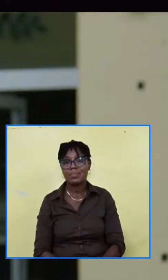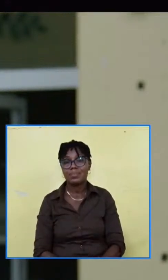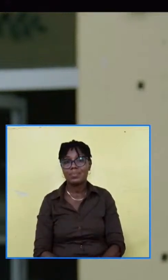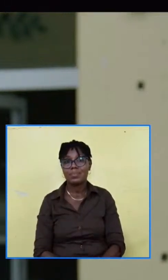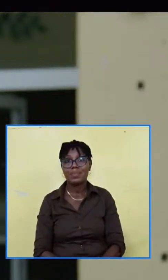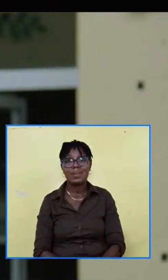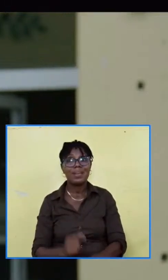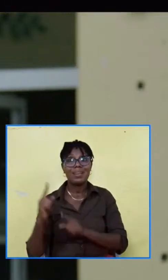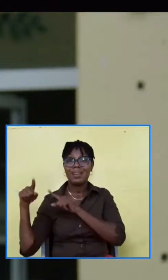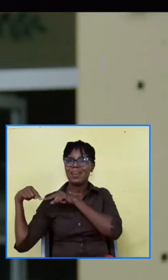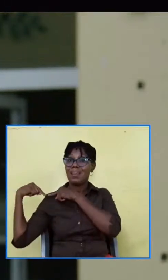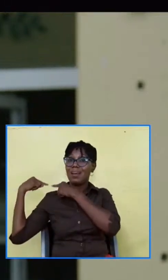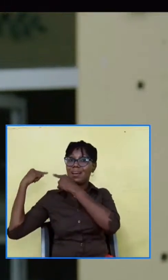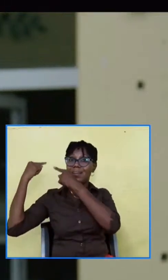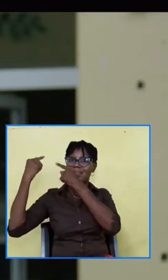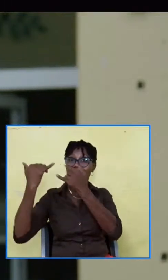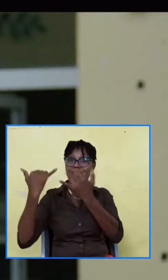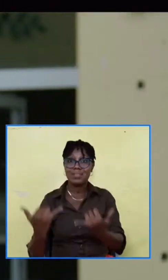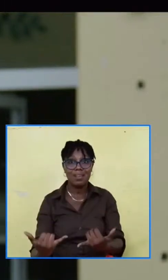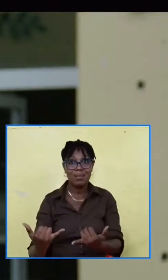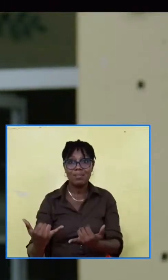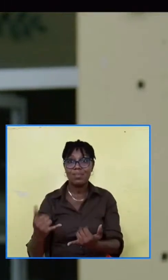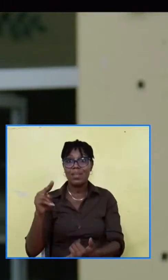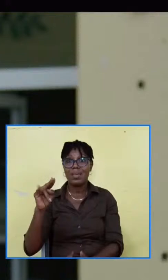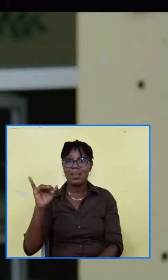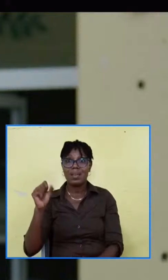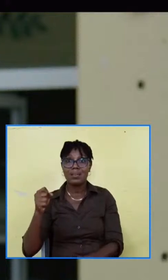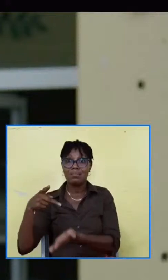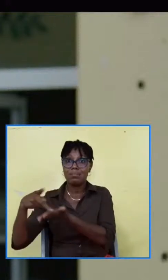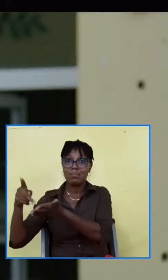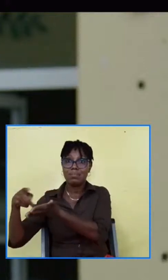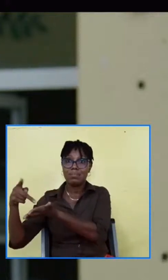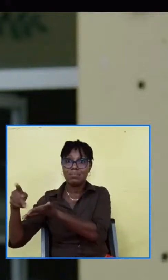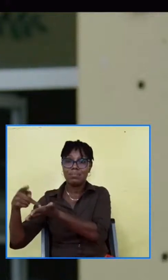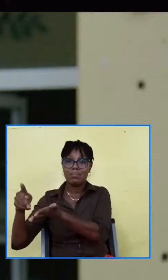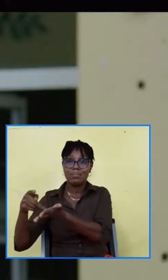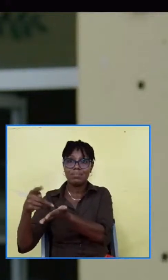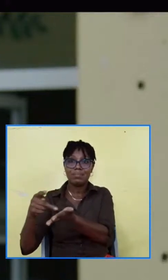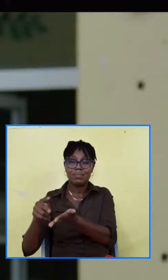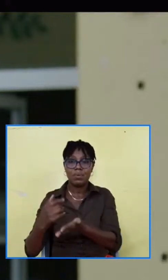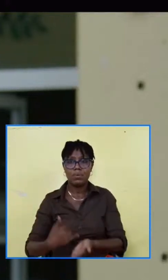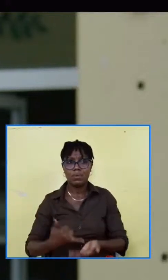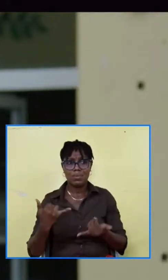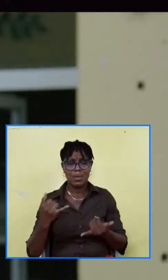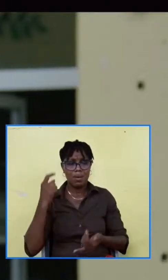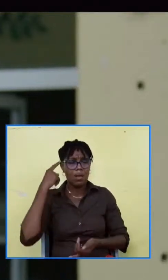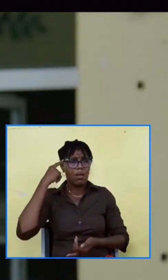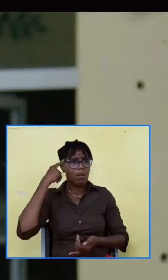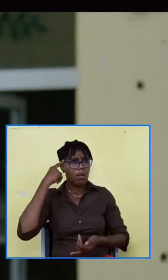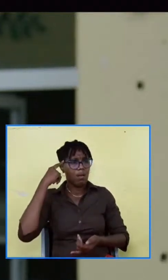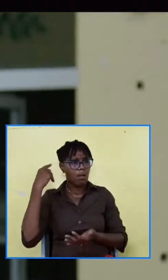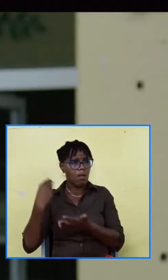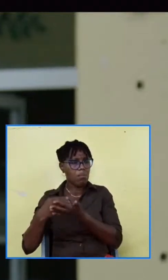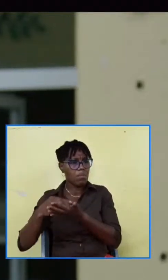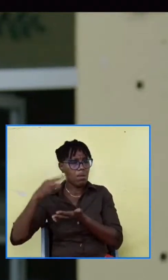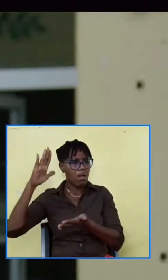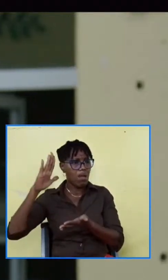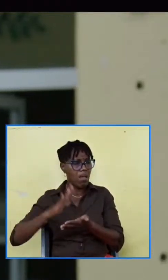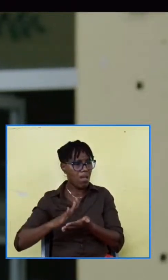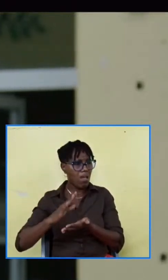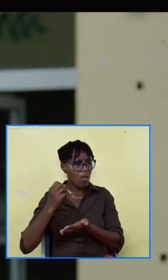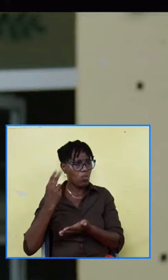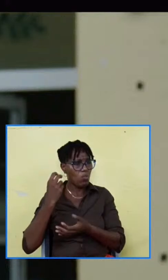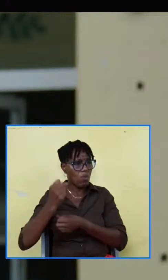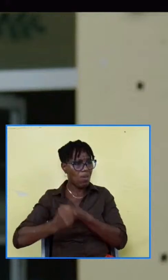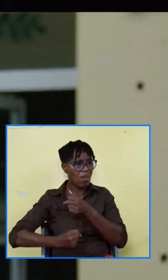I have been paying ever since then. So when I hear that, you know, the fund is being depleted, they only have 12 years and